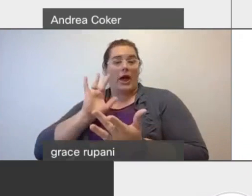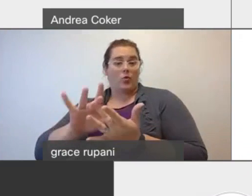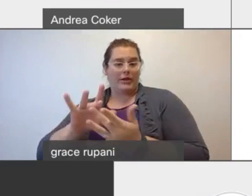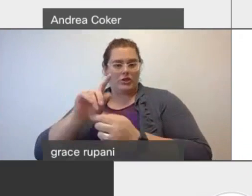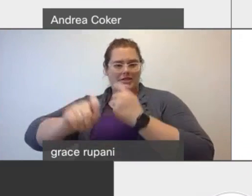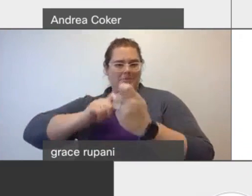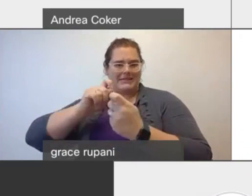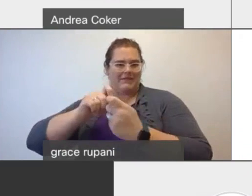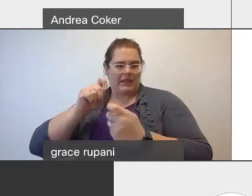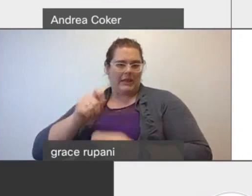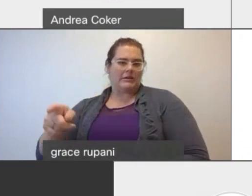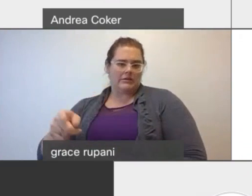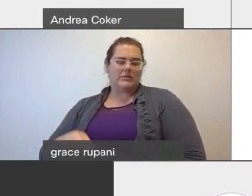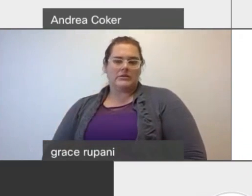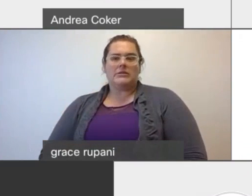done by